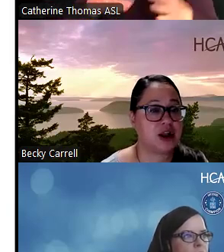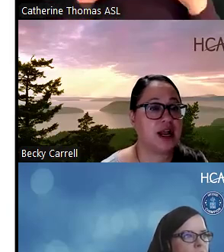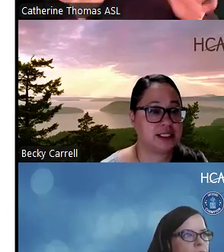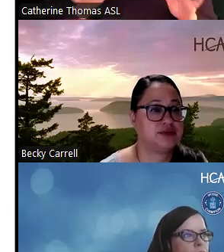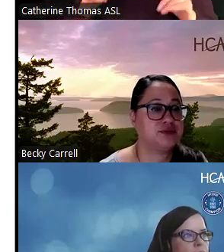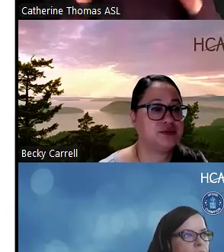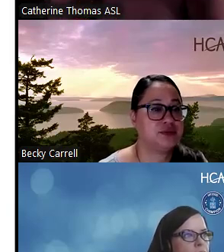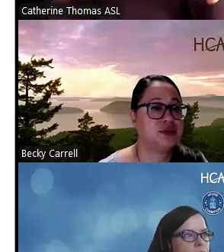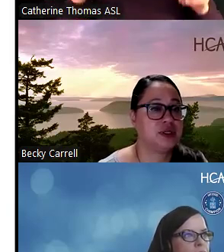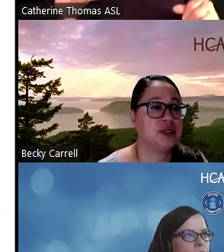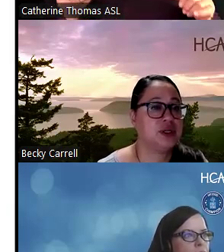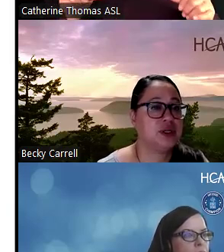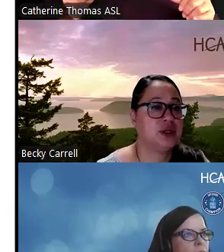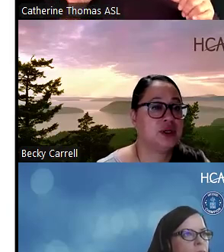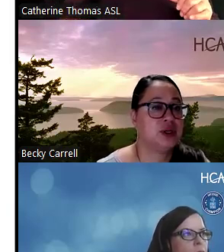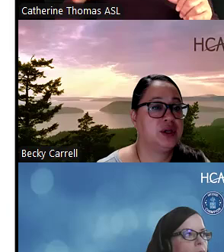Is that correct?